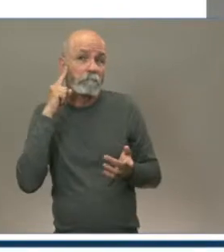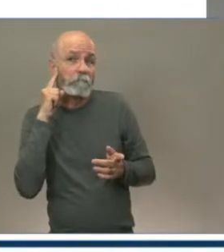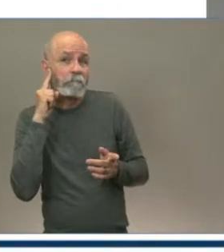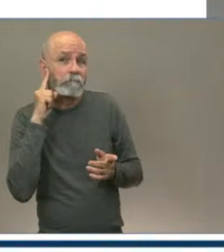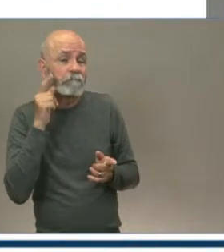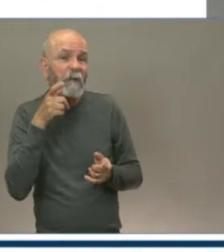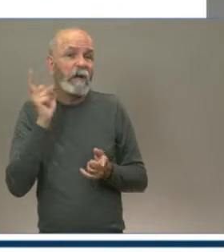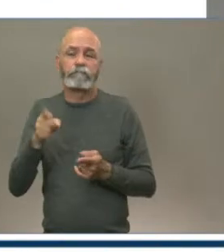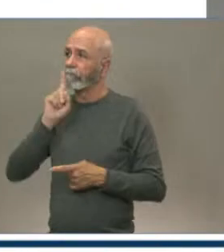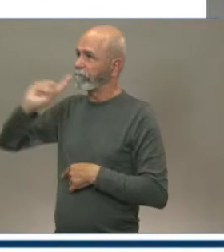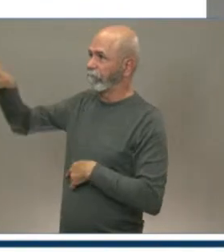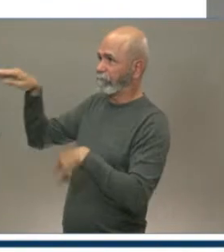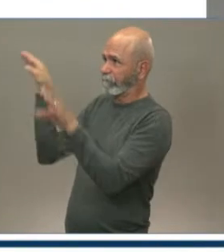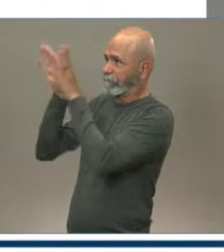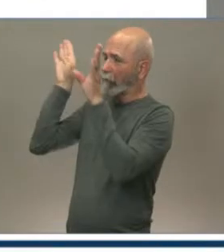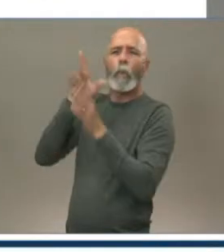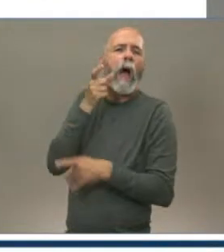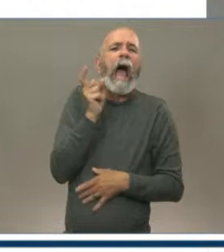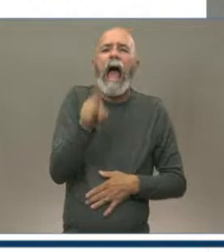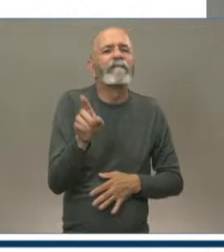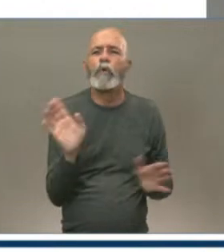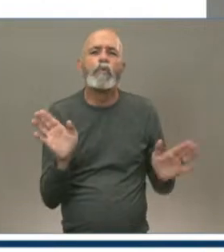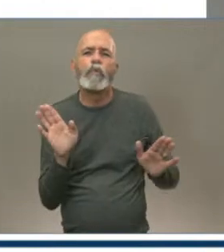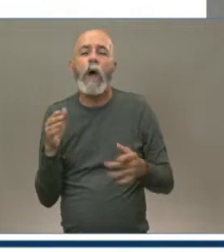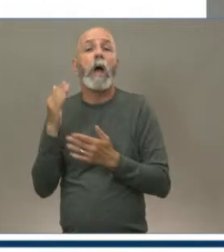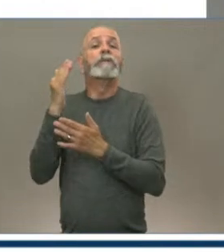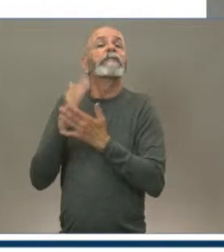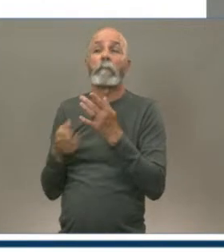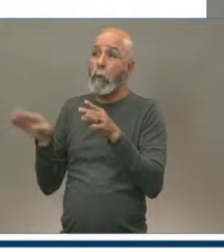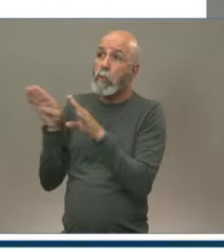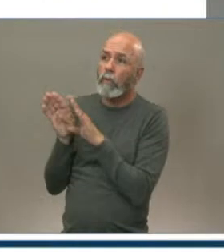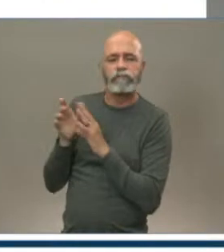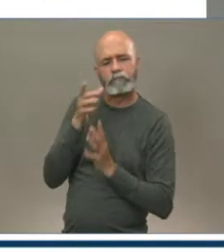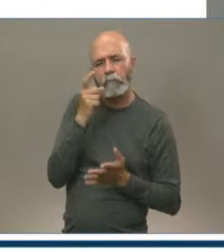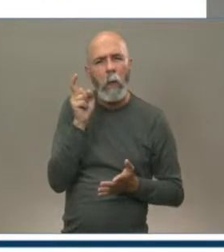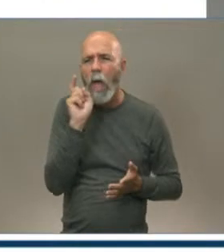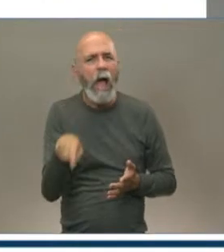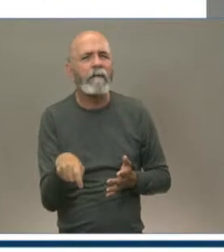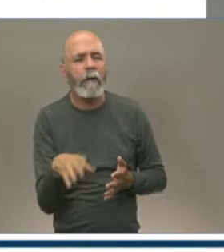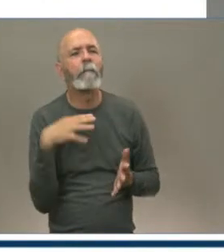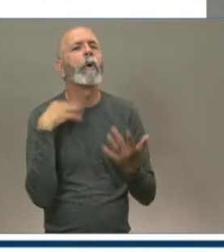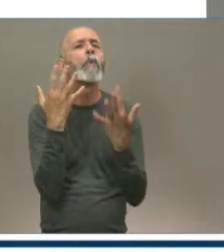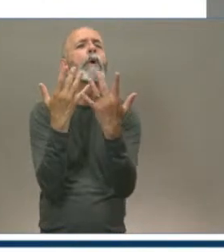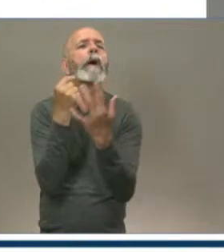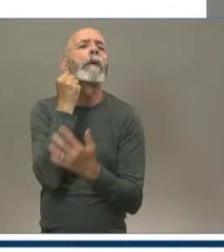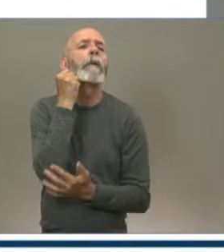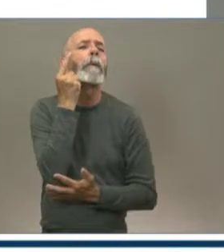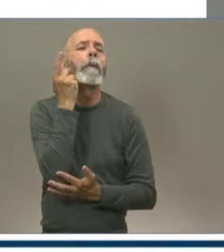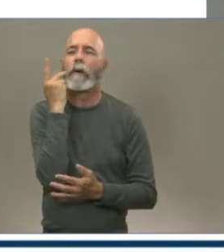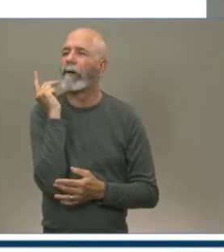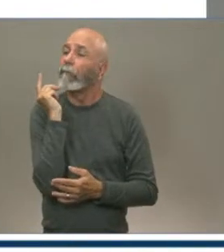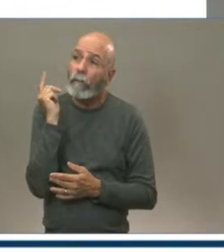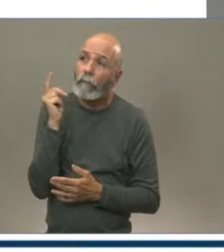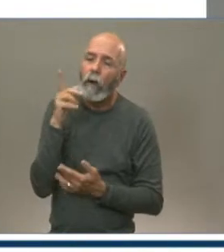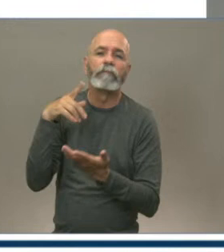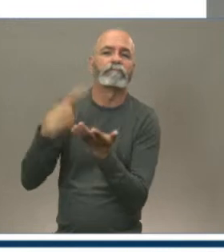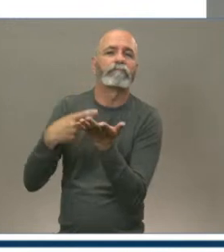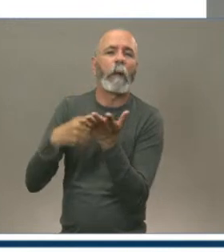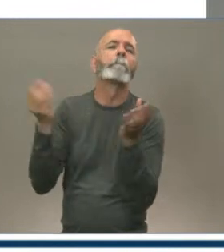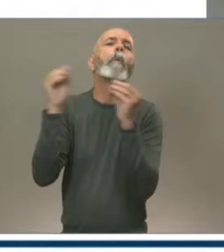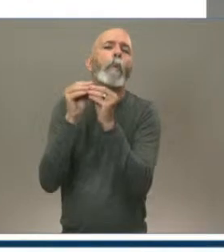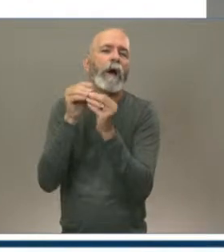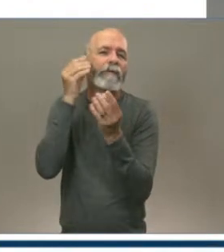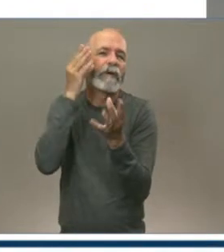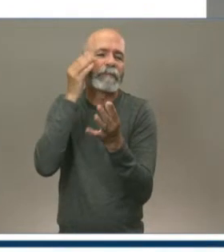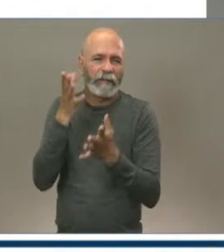down any or all of the shipyard. We might reach that conclusion tomorrow. But again, we actually look